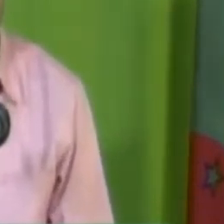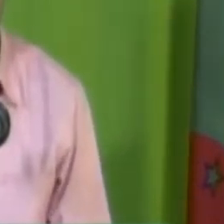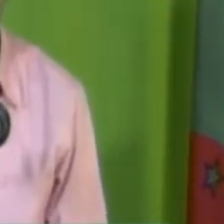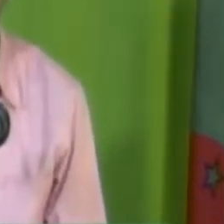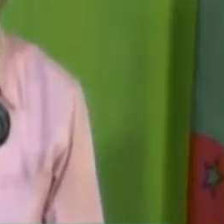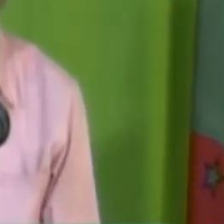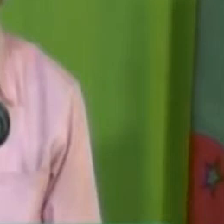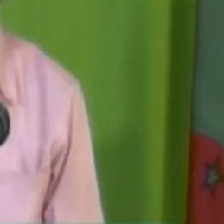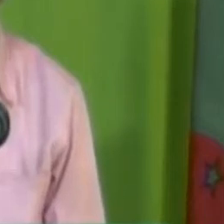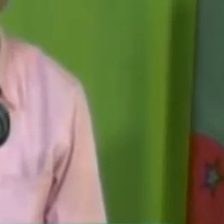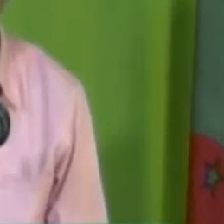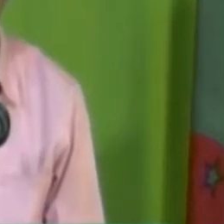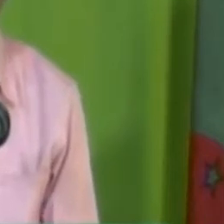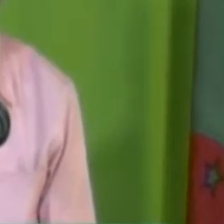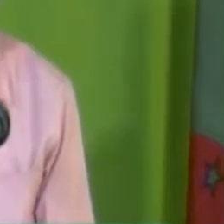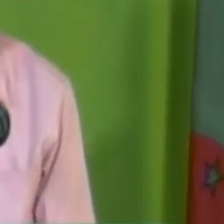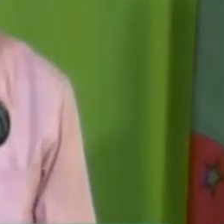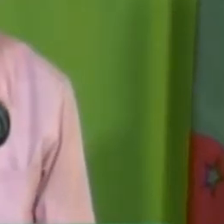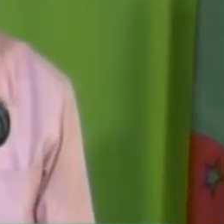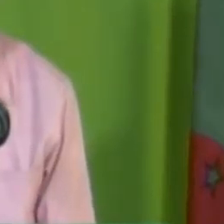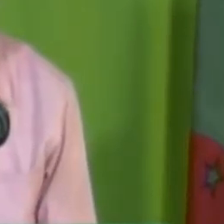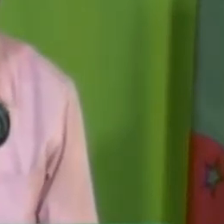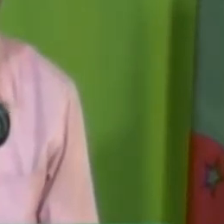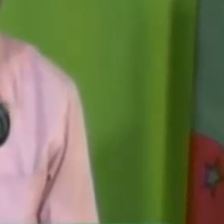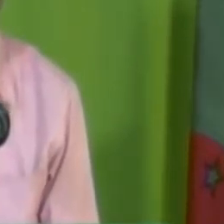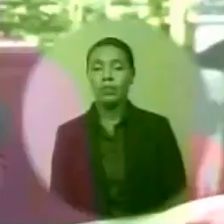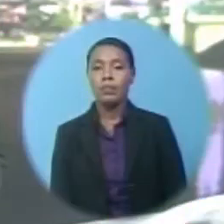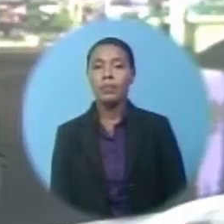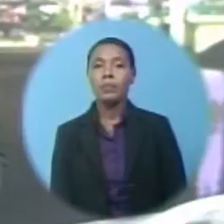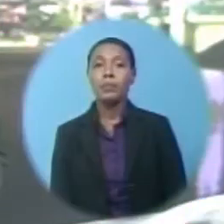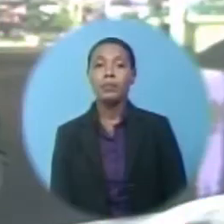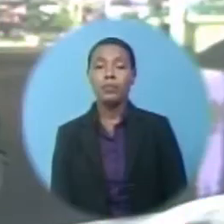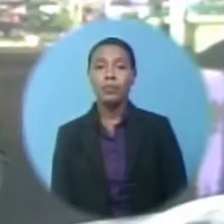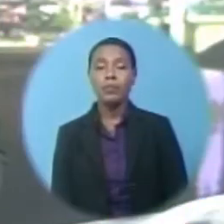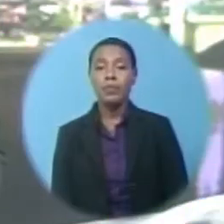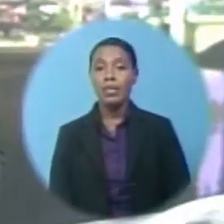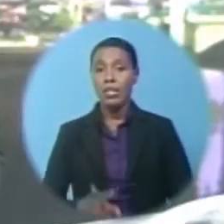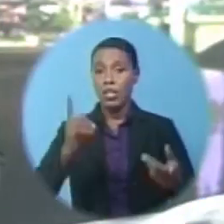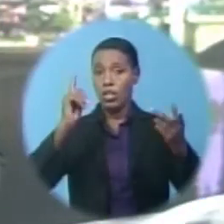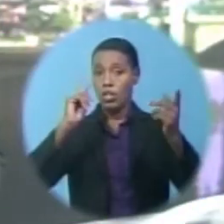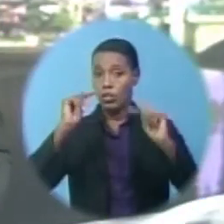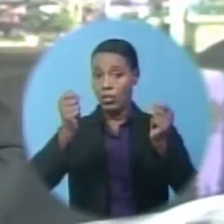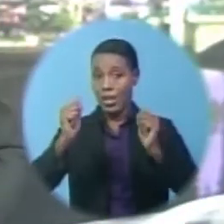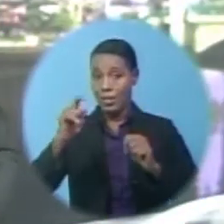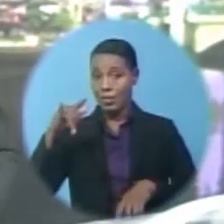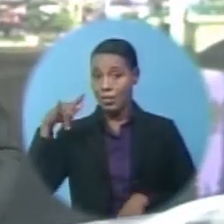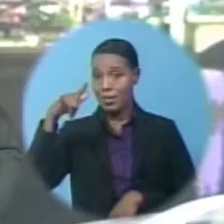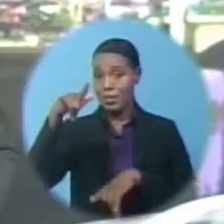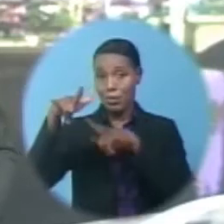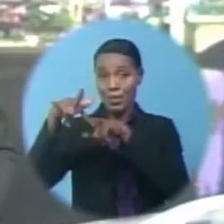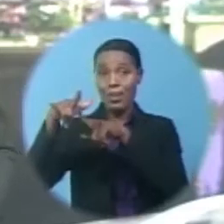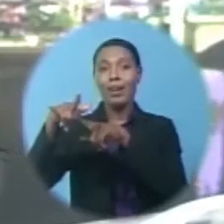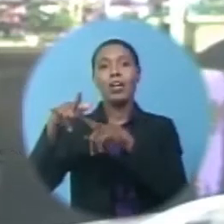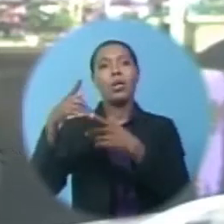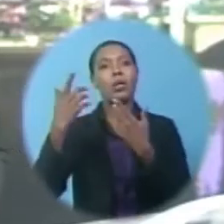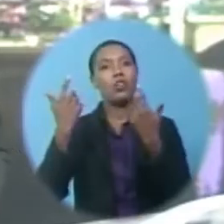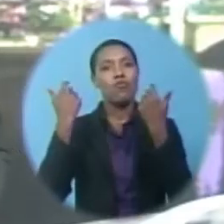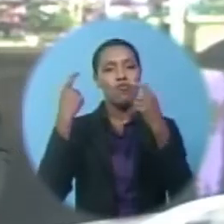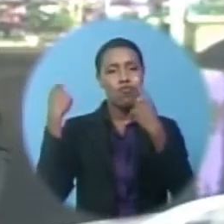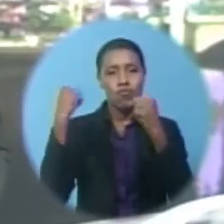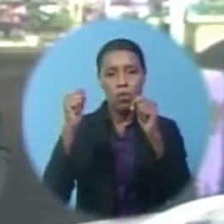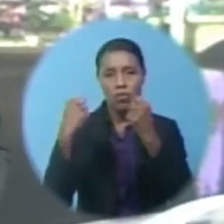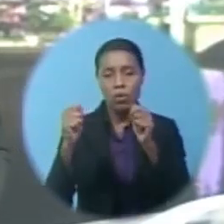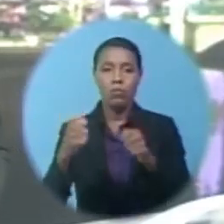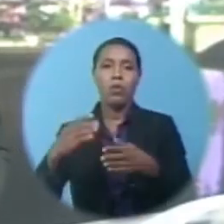Minister indicated, should go down. A threat to cripple operations at the Piarco International Airport